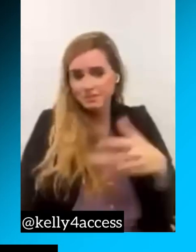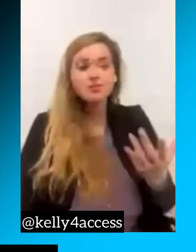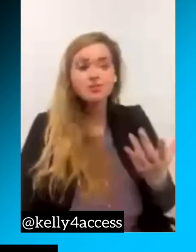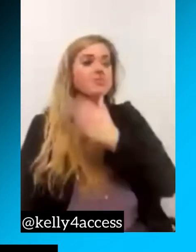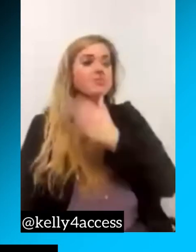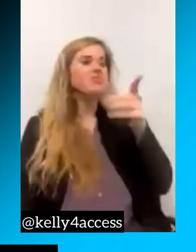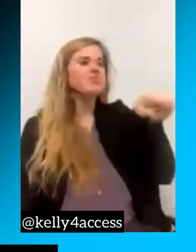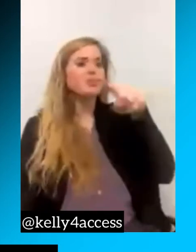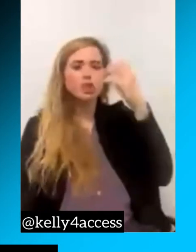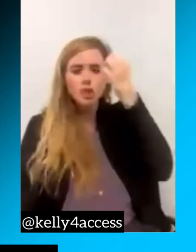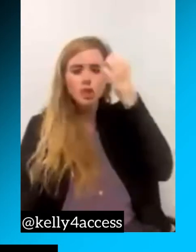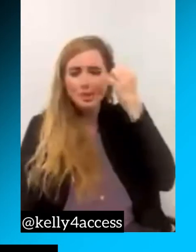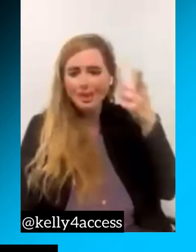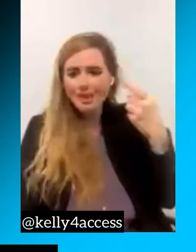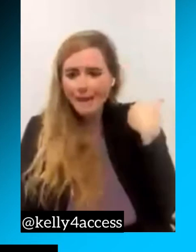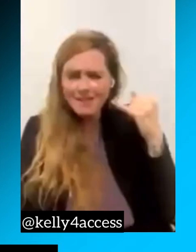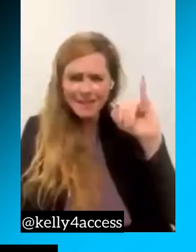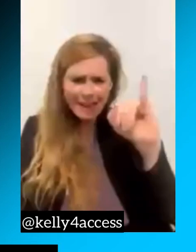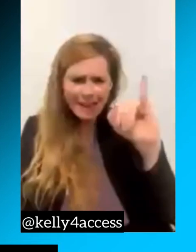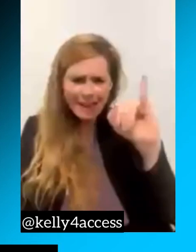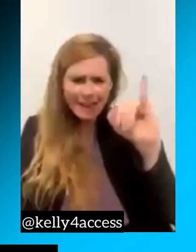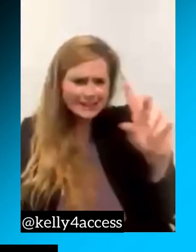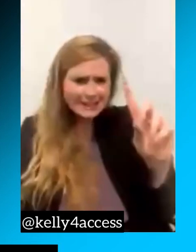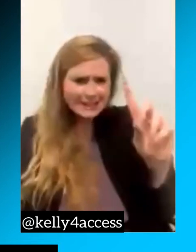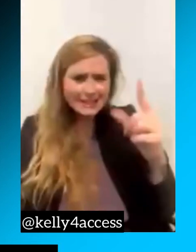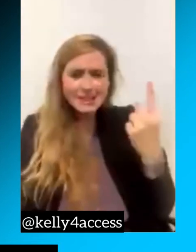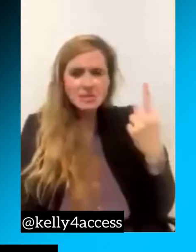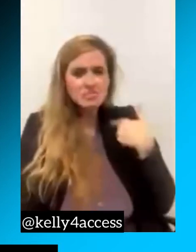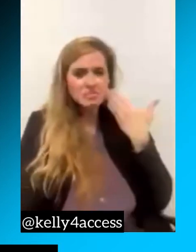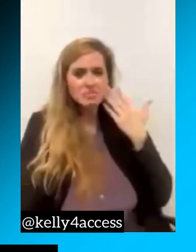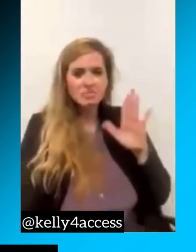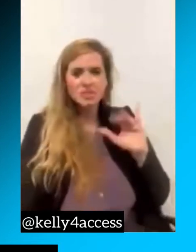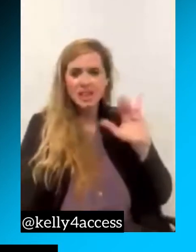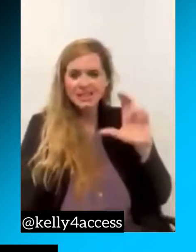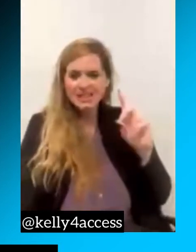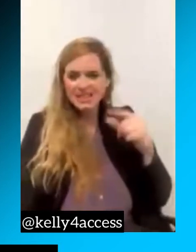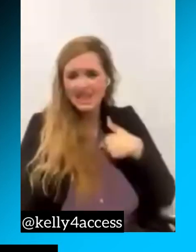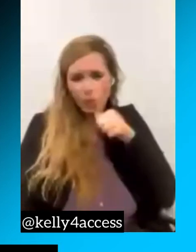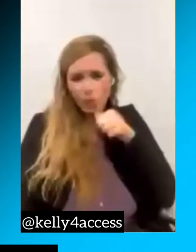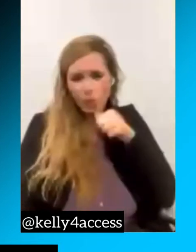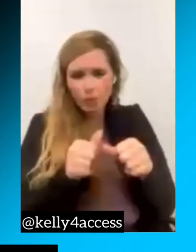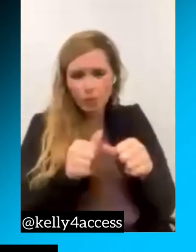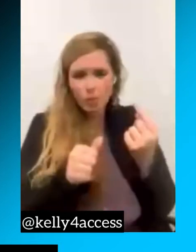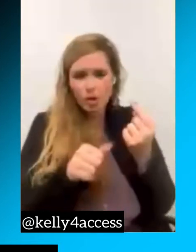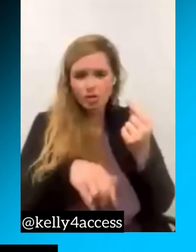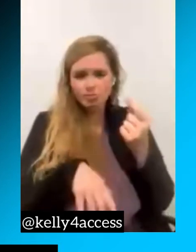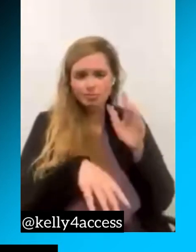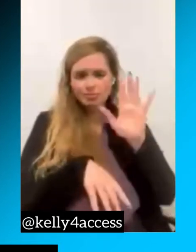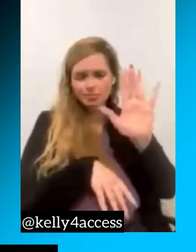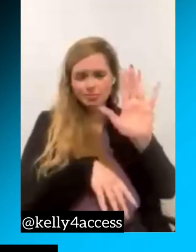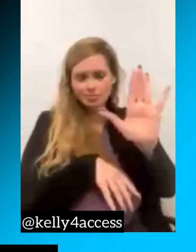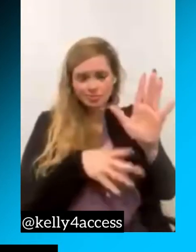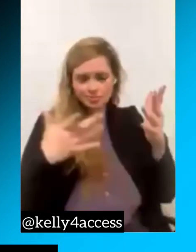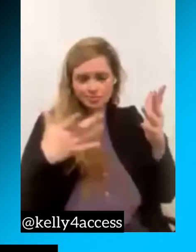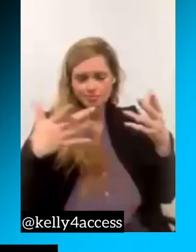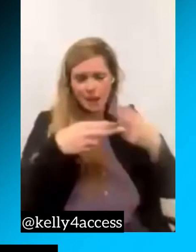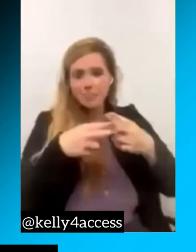it's the ICD or the I don't know. I don't really remember what its acronym is, but it's a